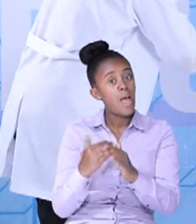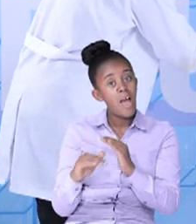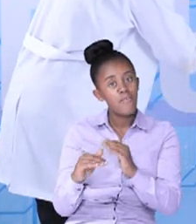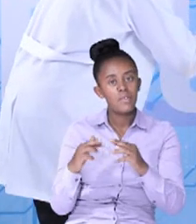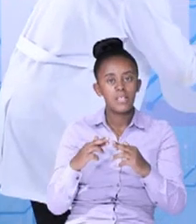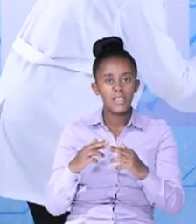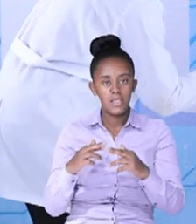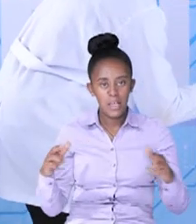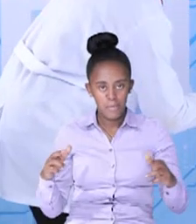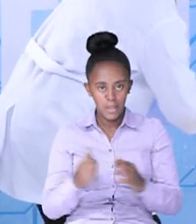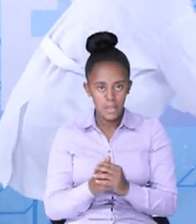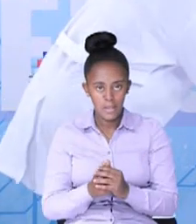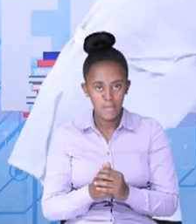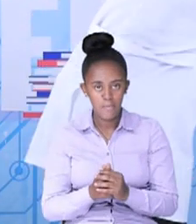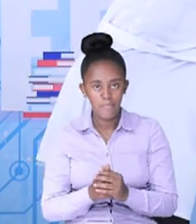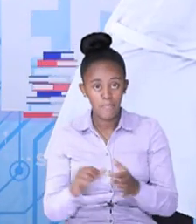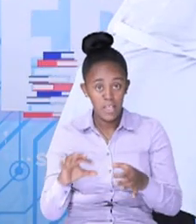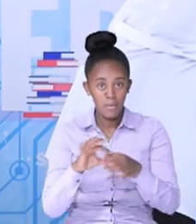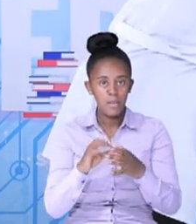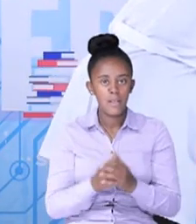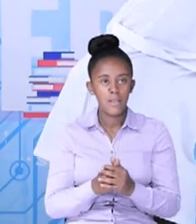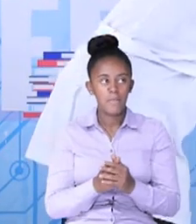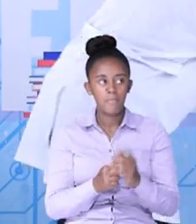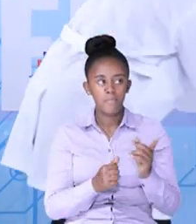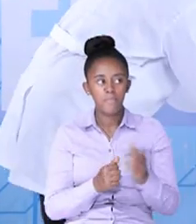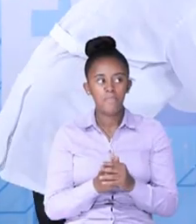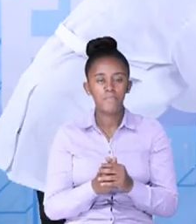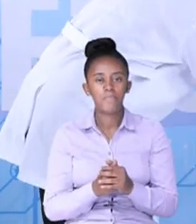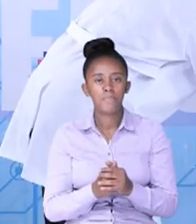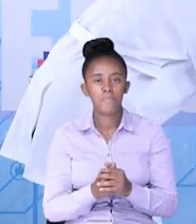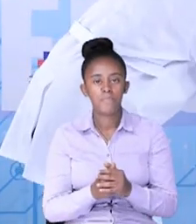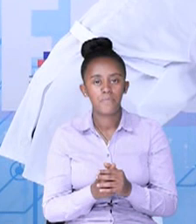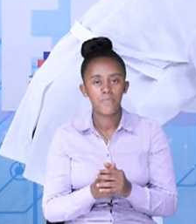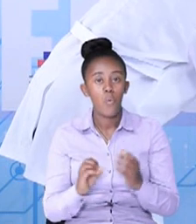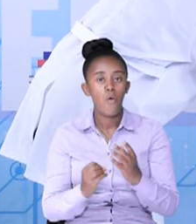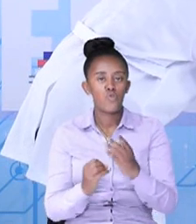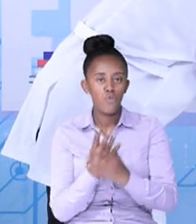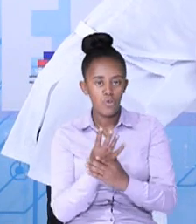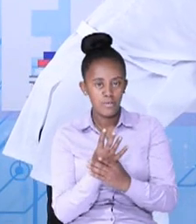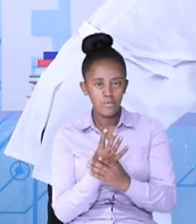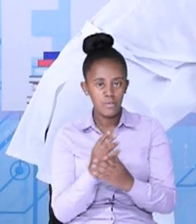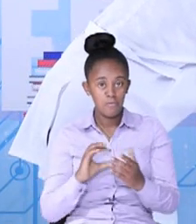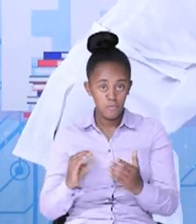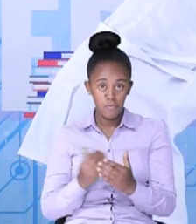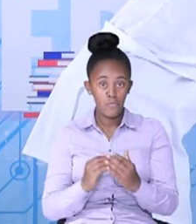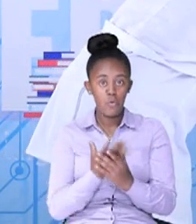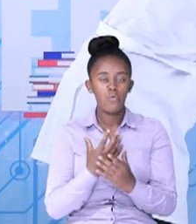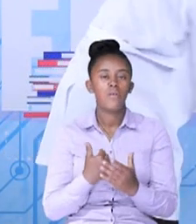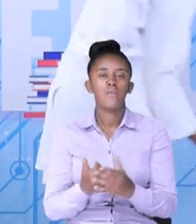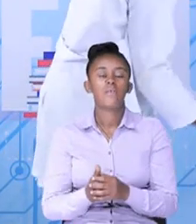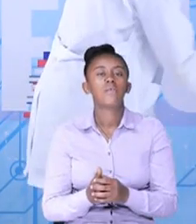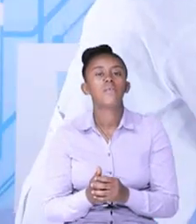segment. It's possible to have here and here. We have a source. We have a